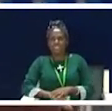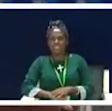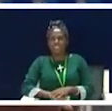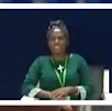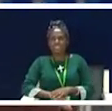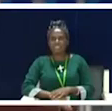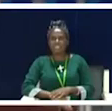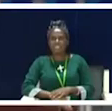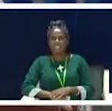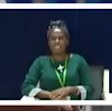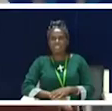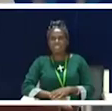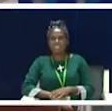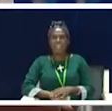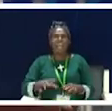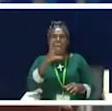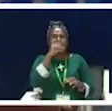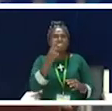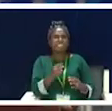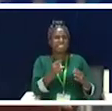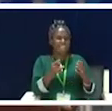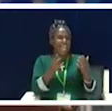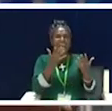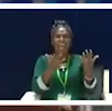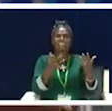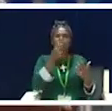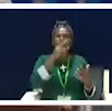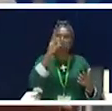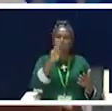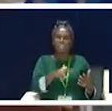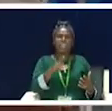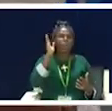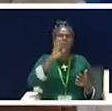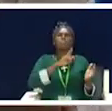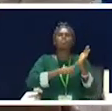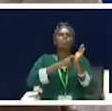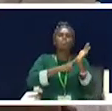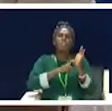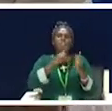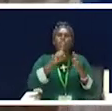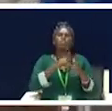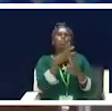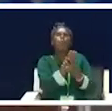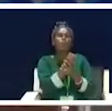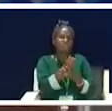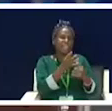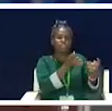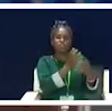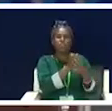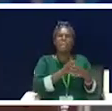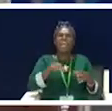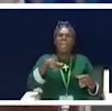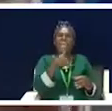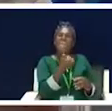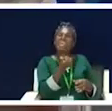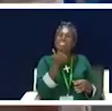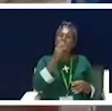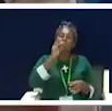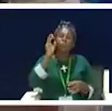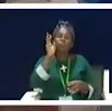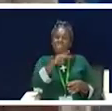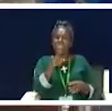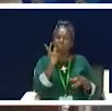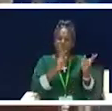the arm of the wicked will be too weak to hold their sword. Every enemy harassing you is because they see half hand to hold